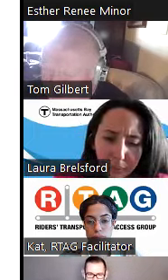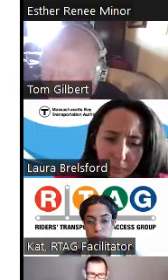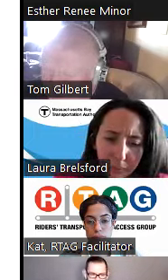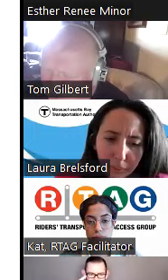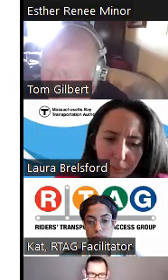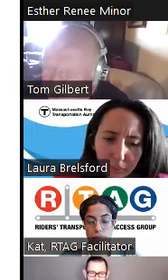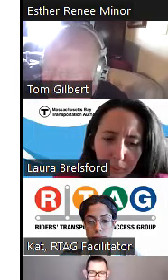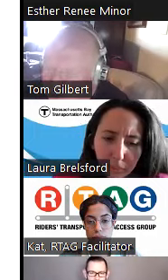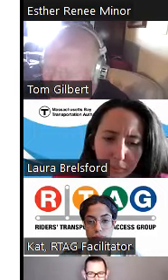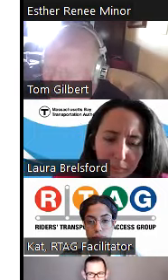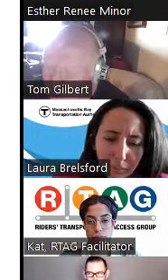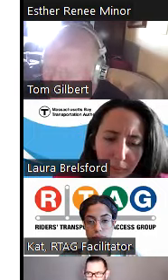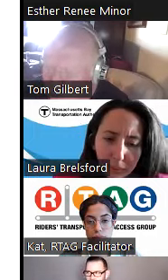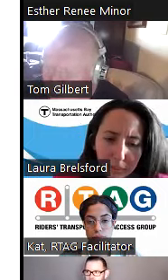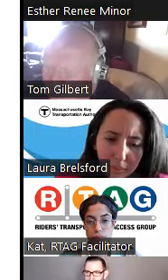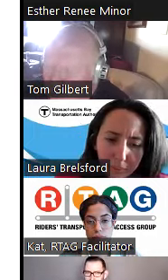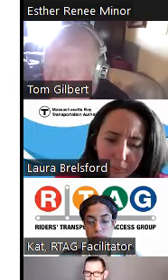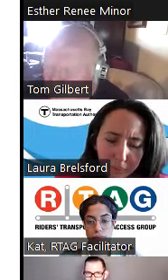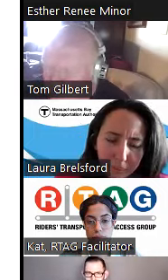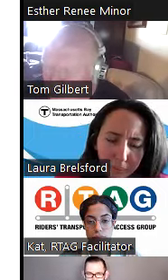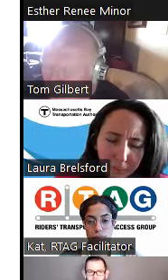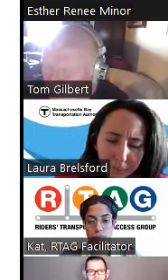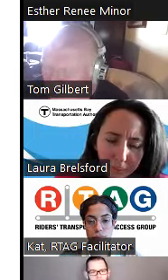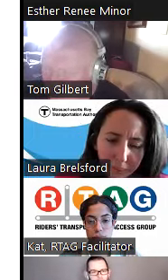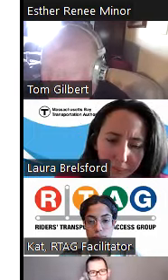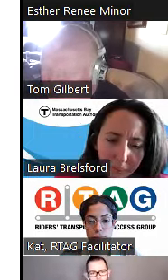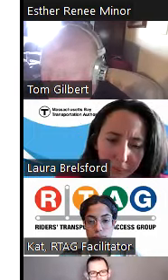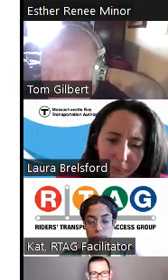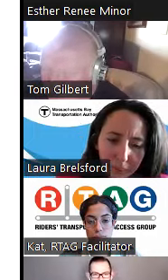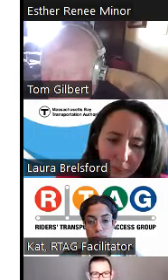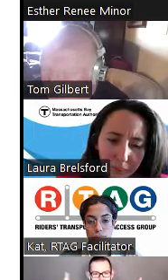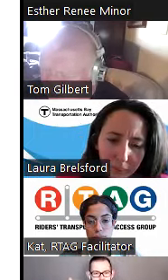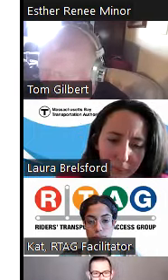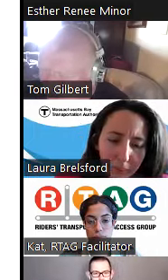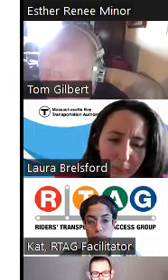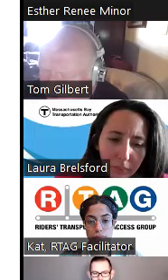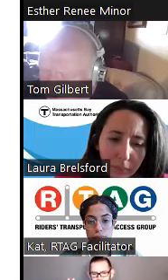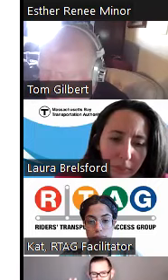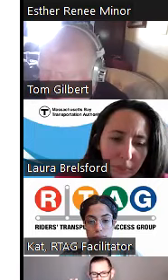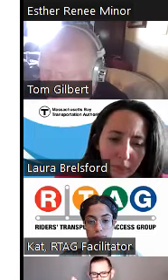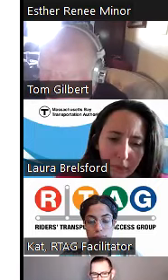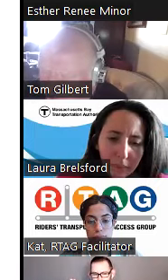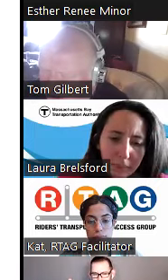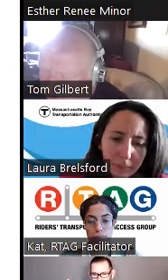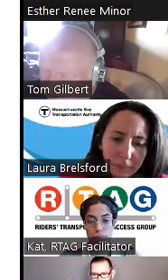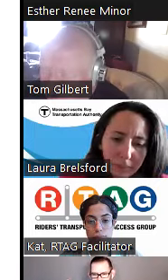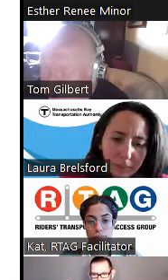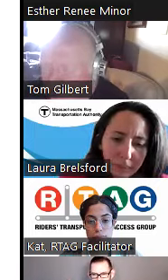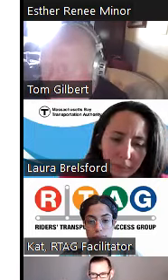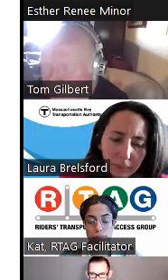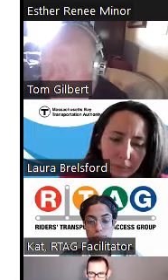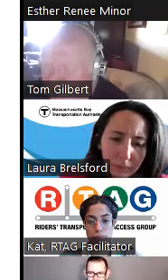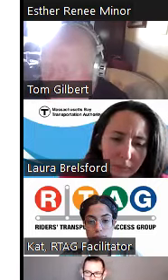just wouldn't say it and just give the in Frank Oglesby's voice when it says when it's approaching, when it's arriving,